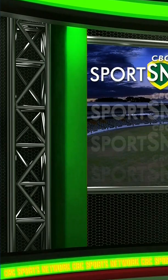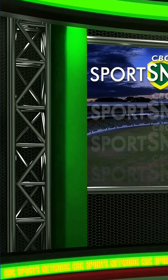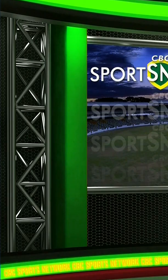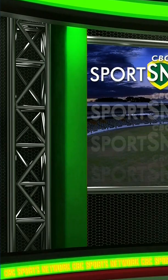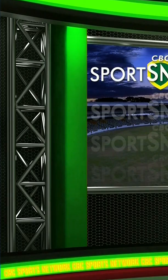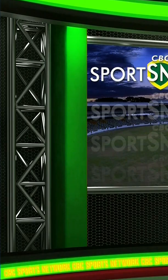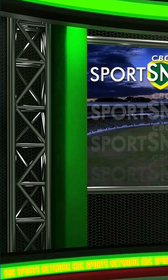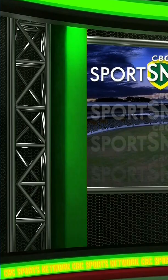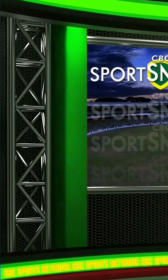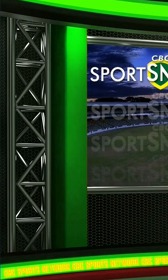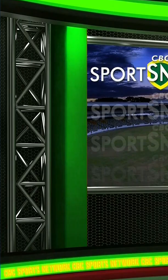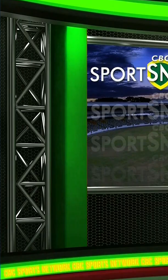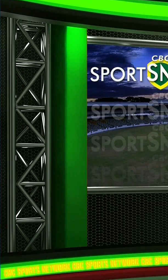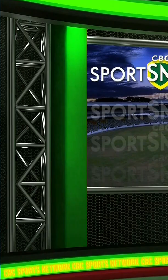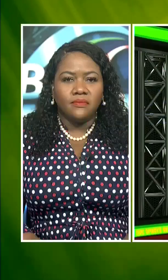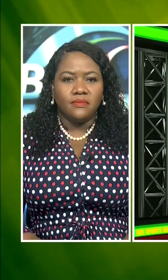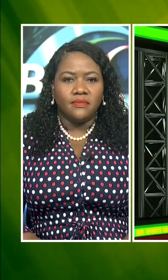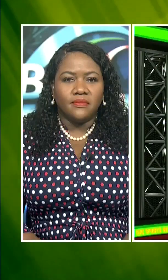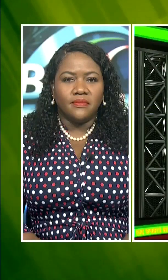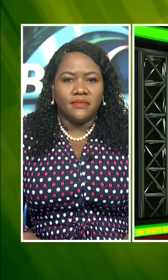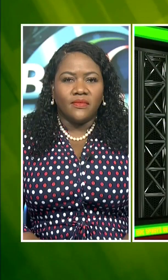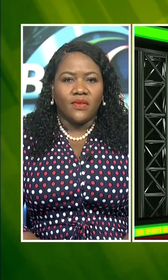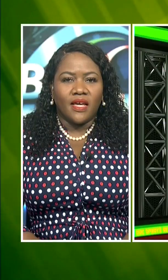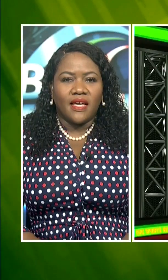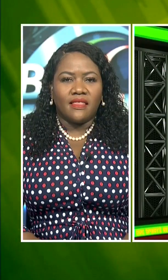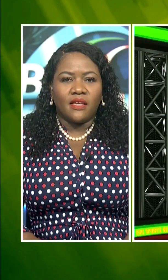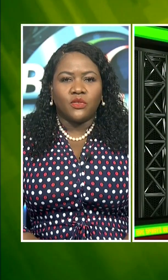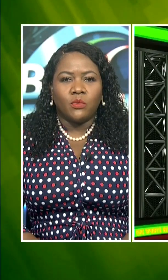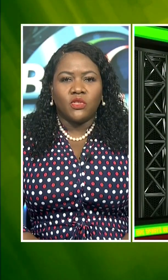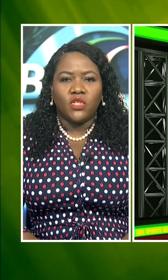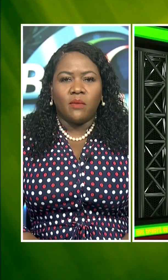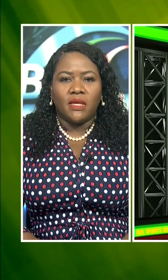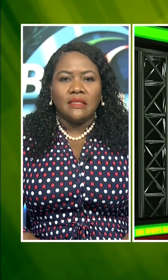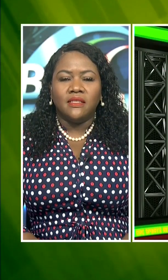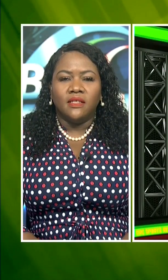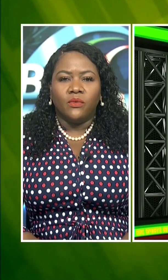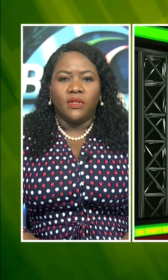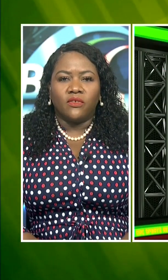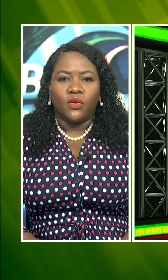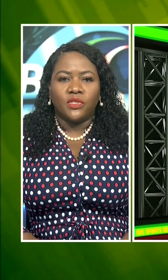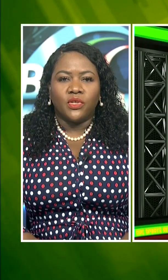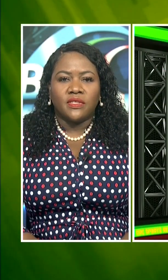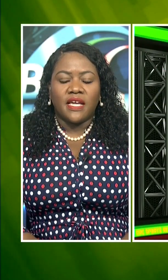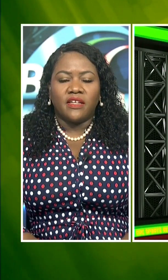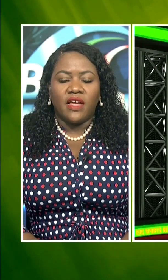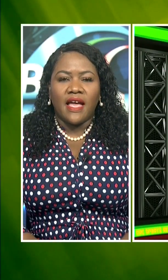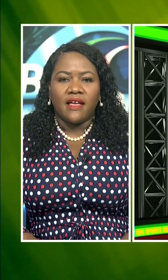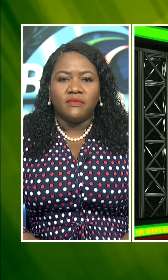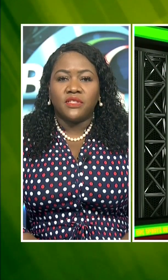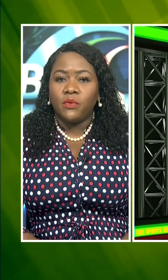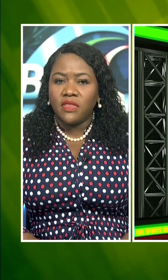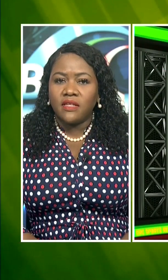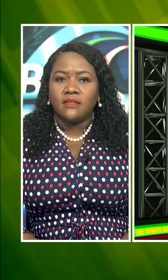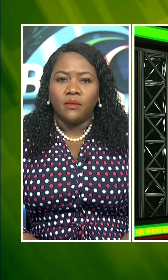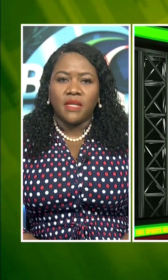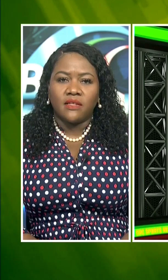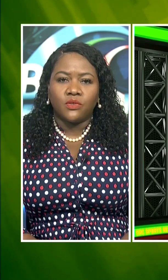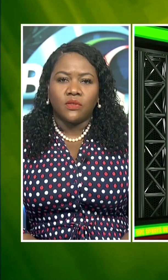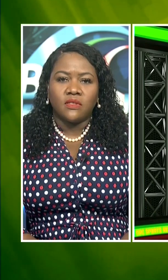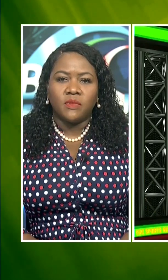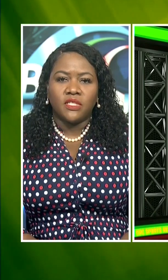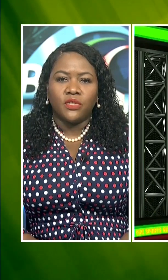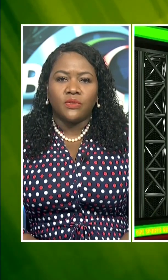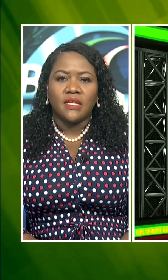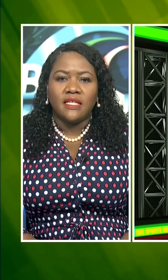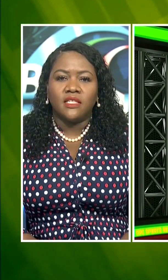is the first half in sports. Tisha, it's back over to you. Hey, thank you so much, Damien. We look forward to your second half. Stay with us. Up next